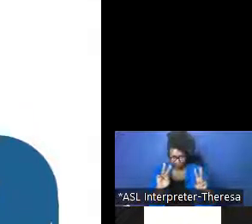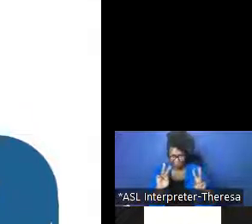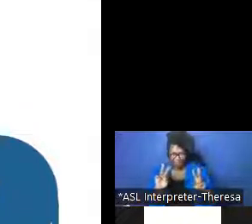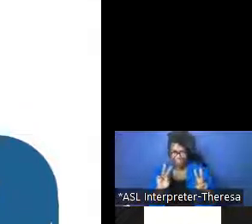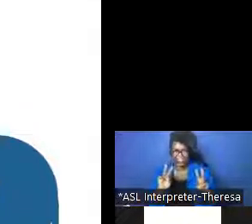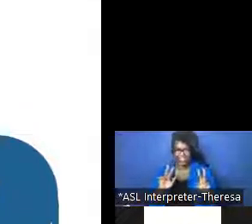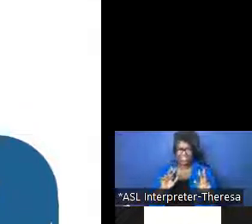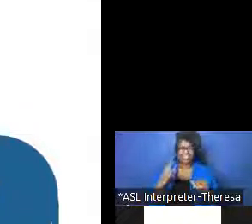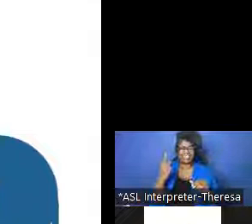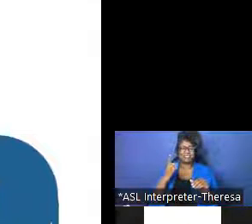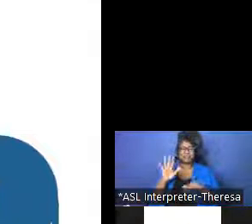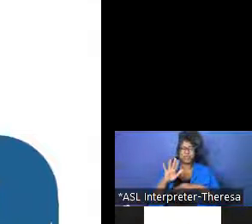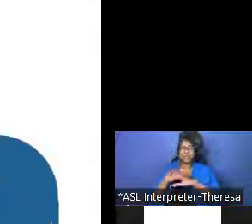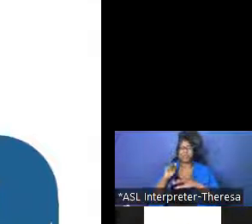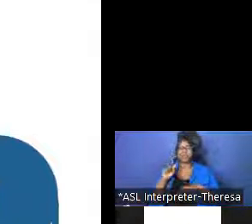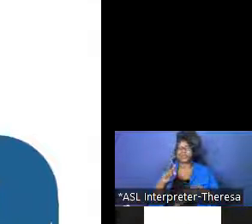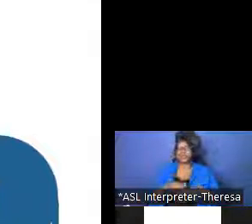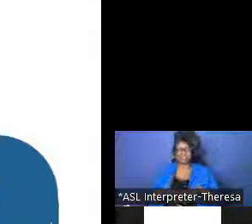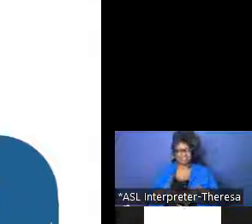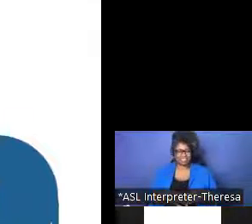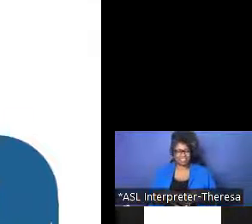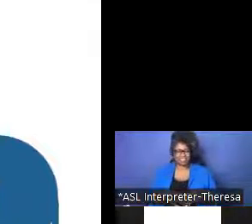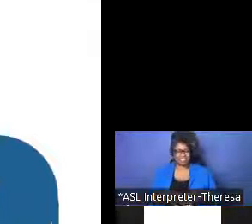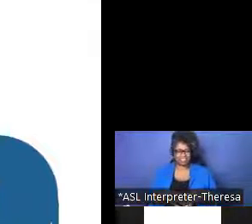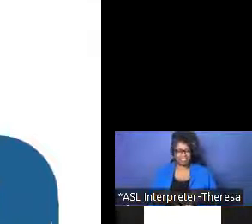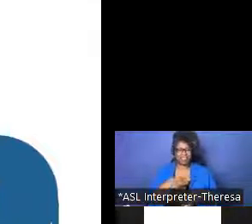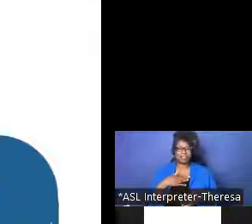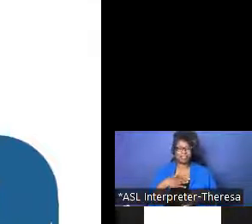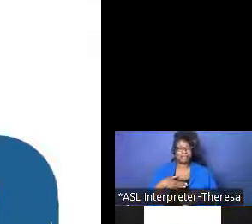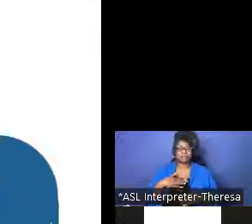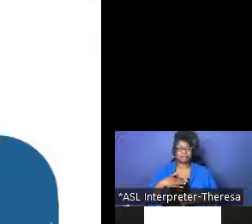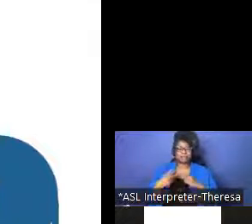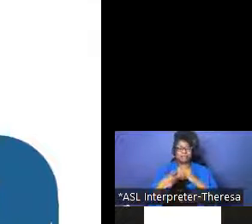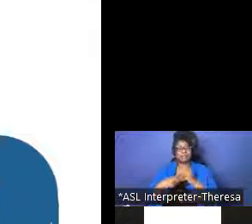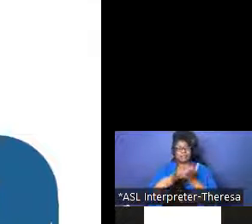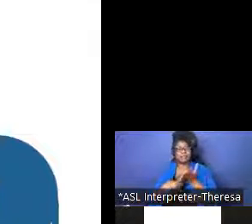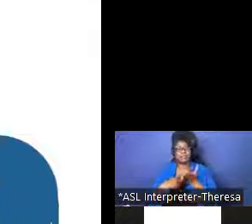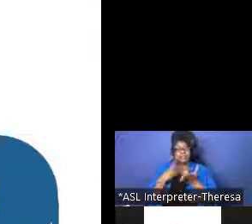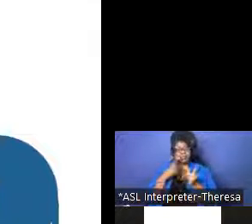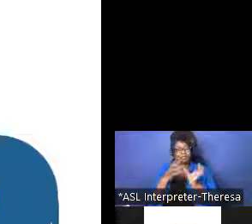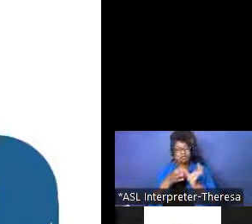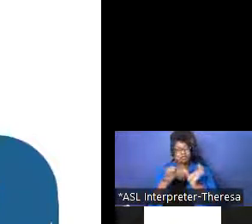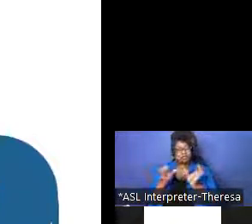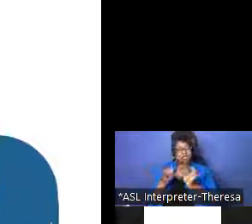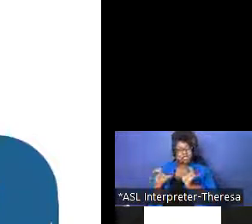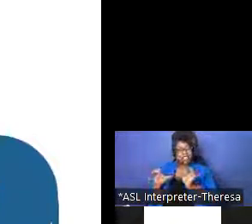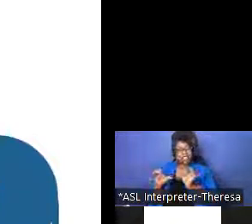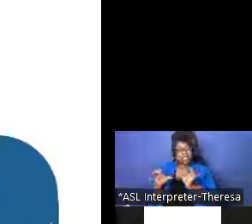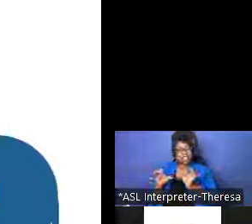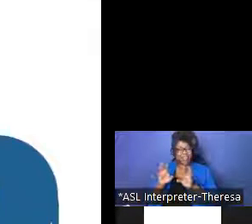a facilitator will call on you. And please save discussions for breakouts and report out.